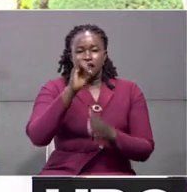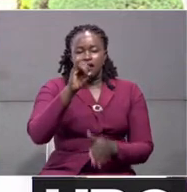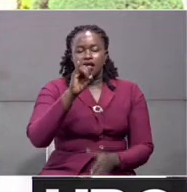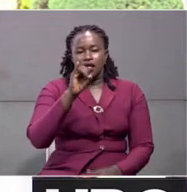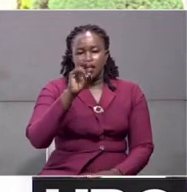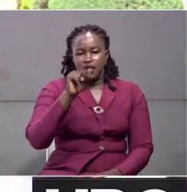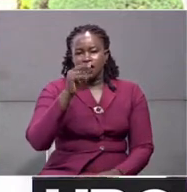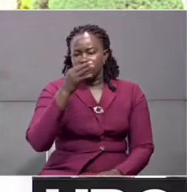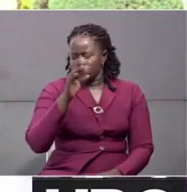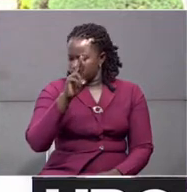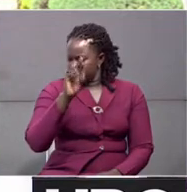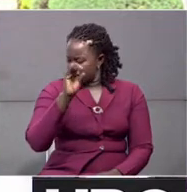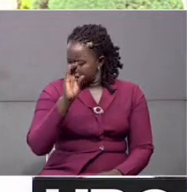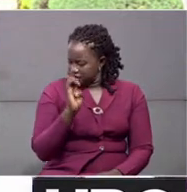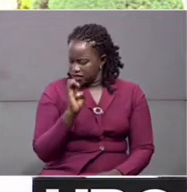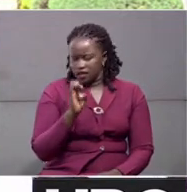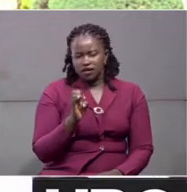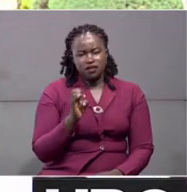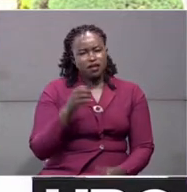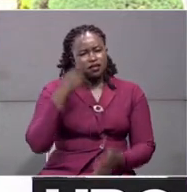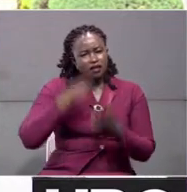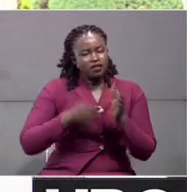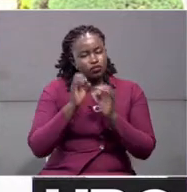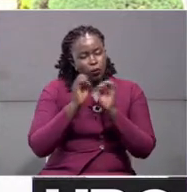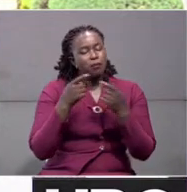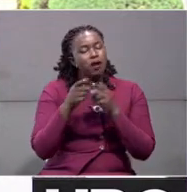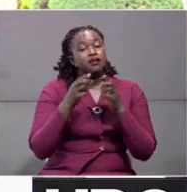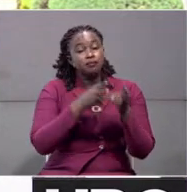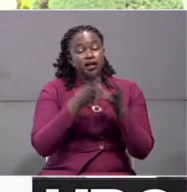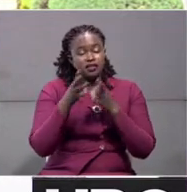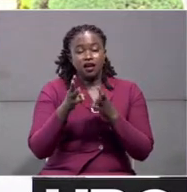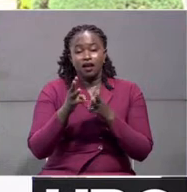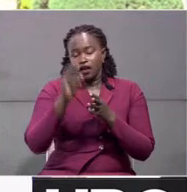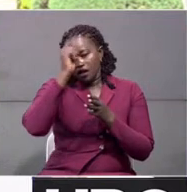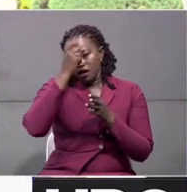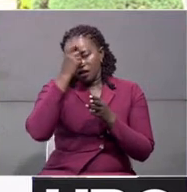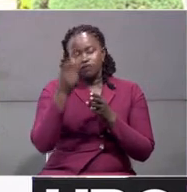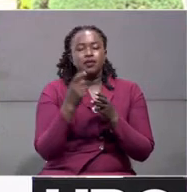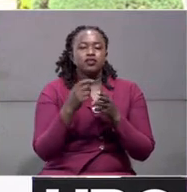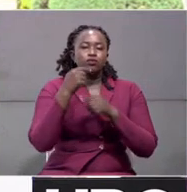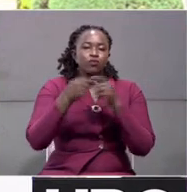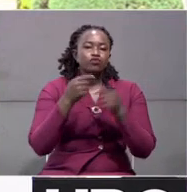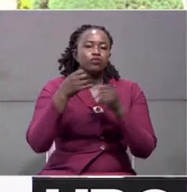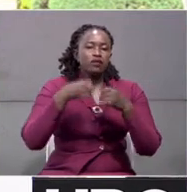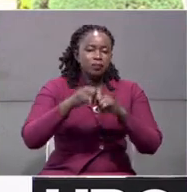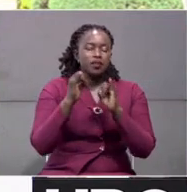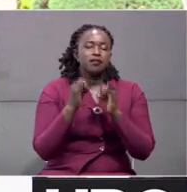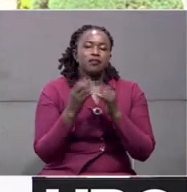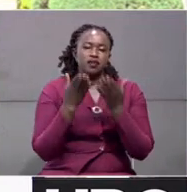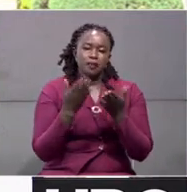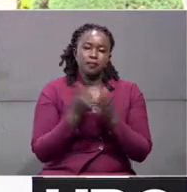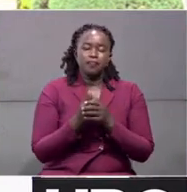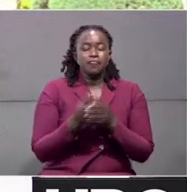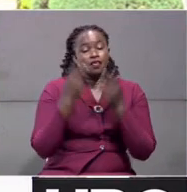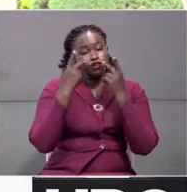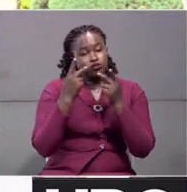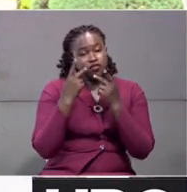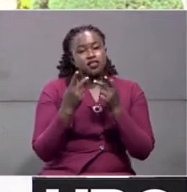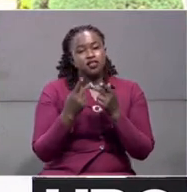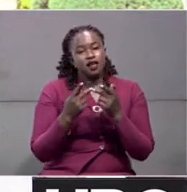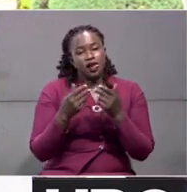tax, but it's a measure which the government is implementing to see that there